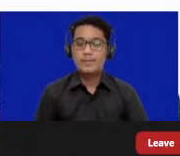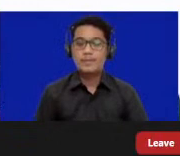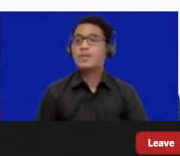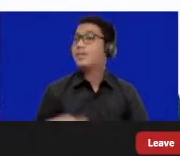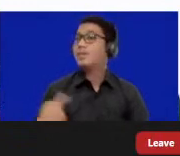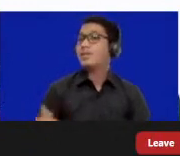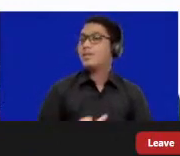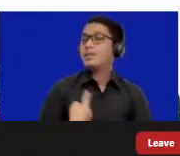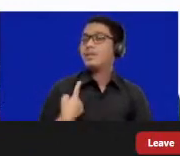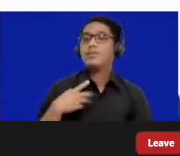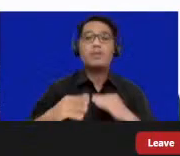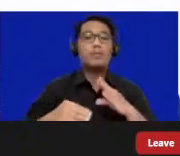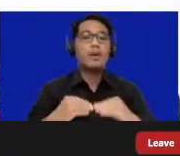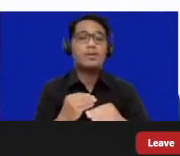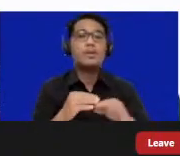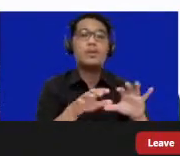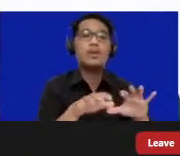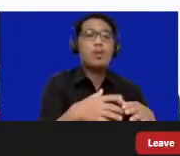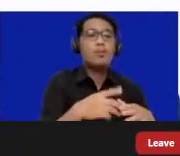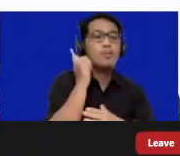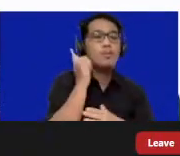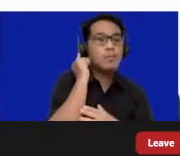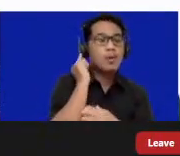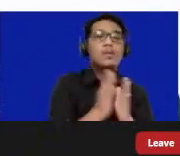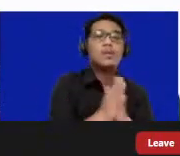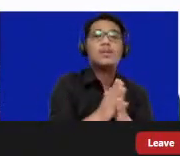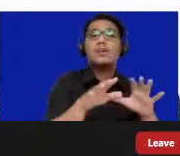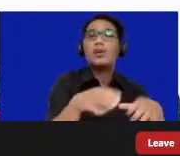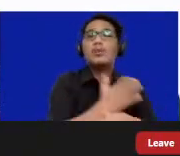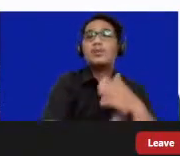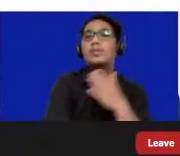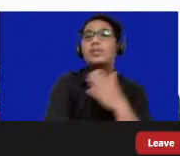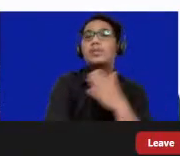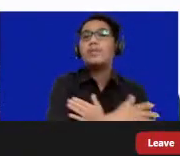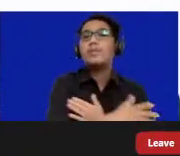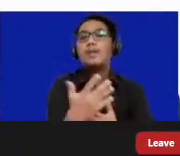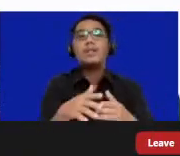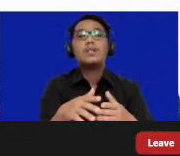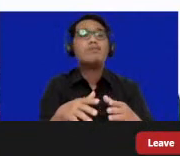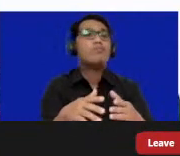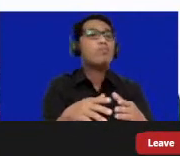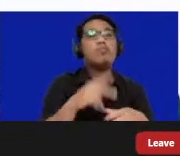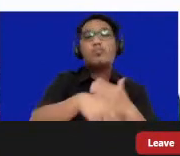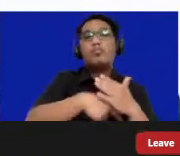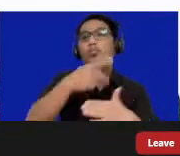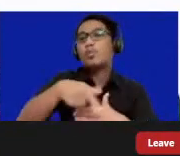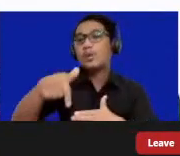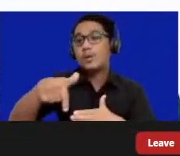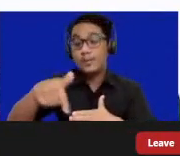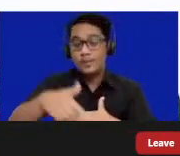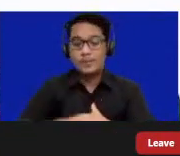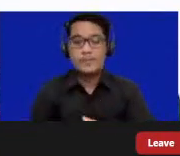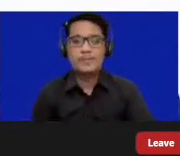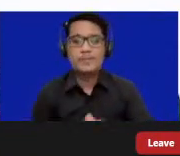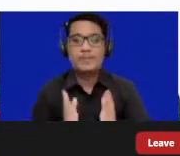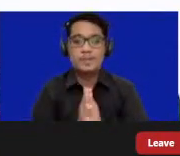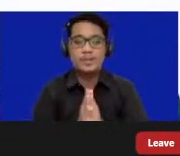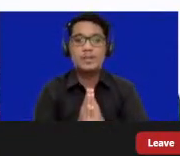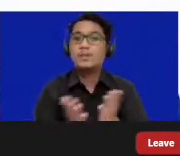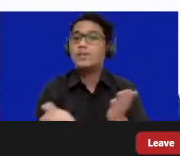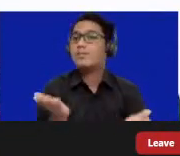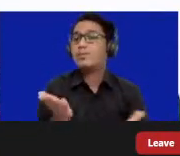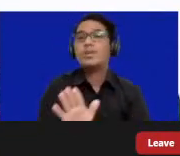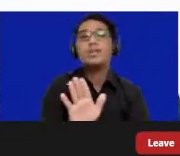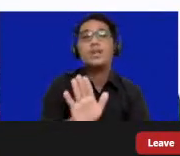here, who then can talk to their peers and translate to the people back home who would be online